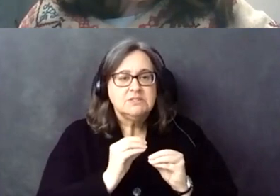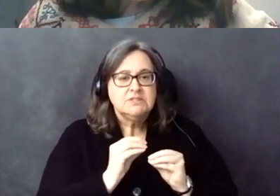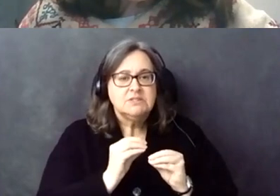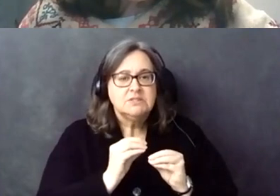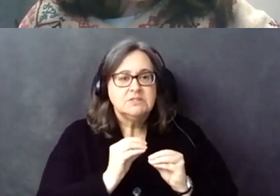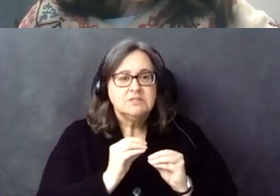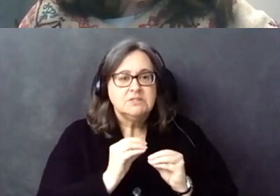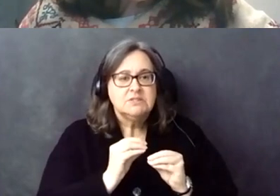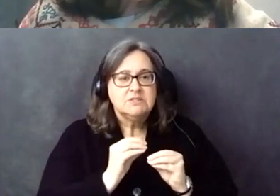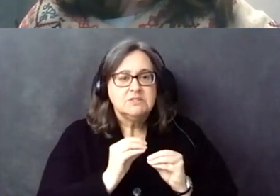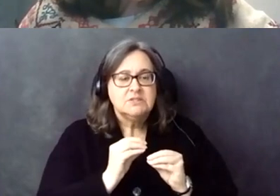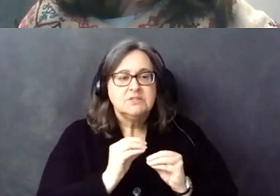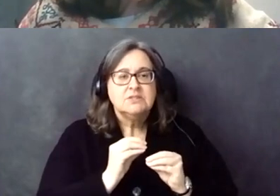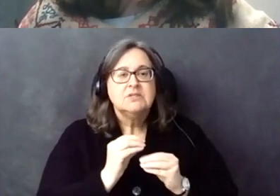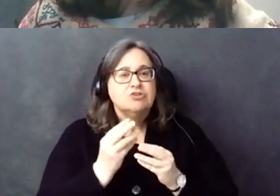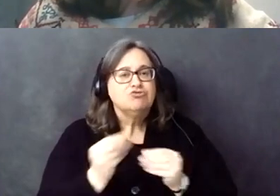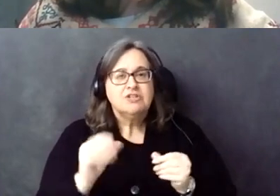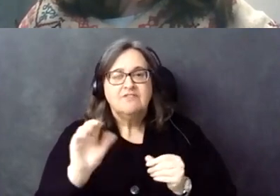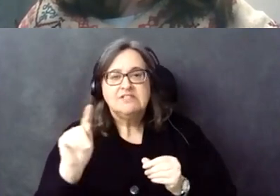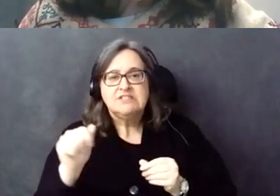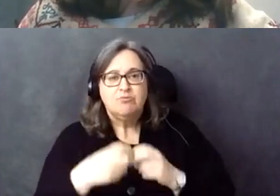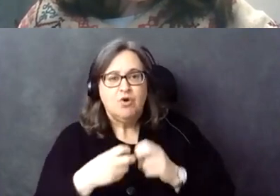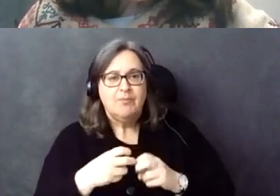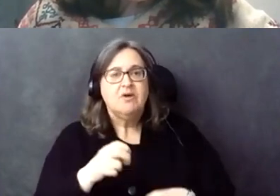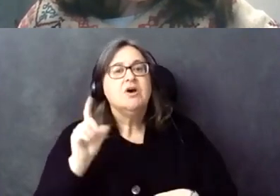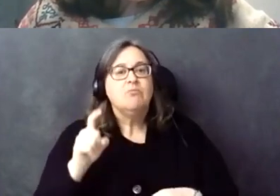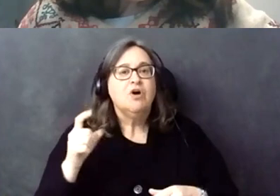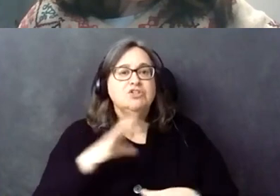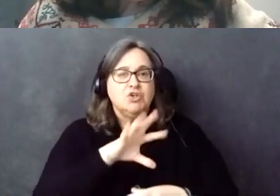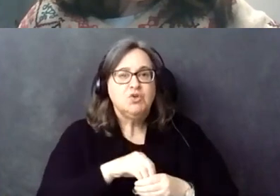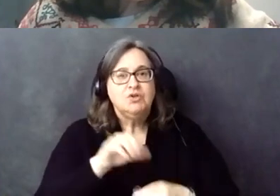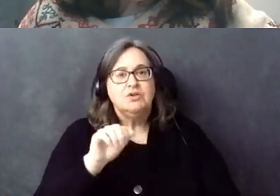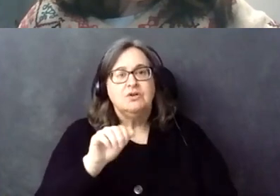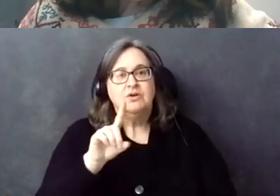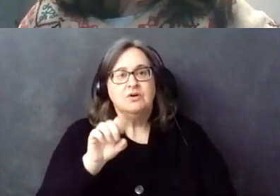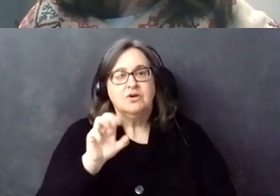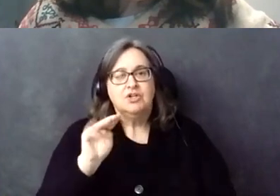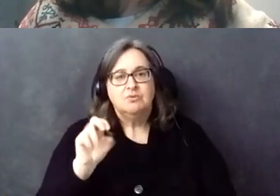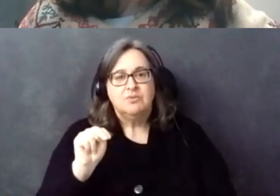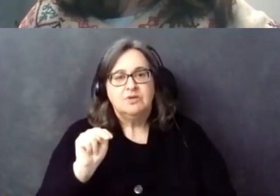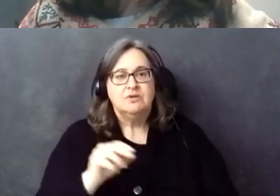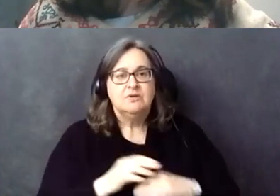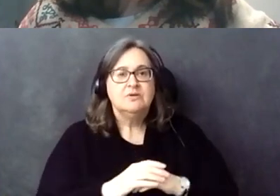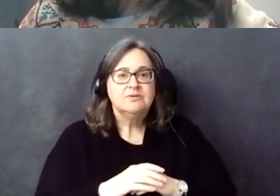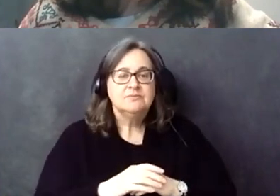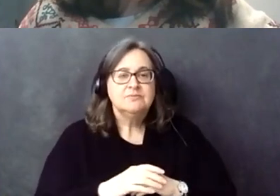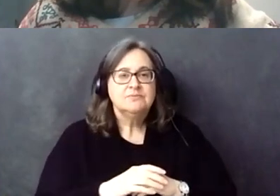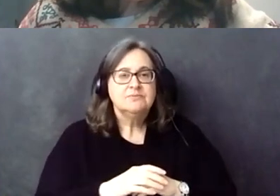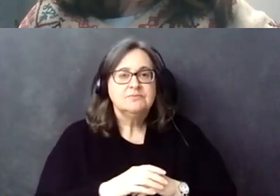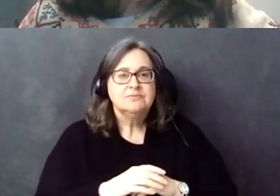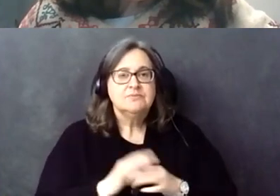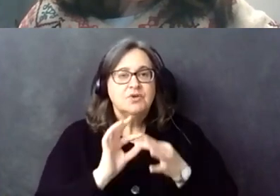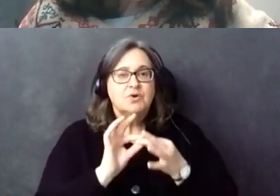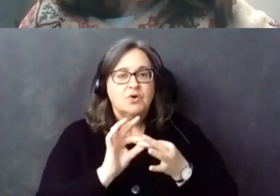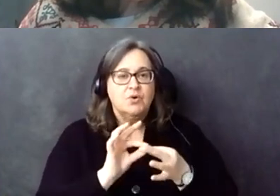or solve CTA's problem. We have to get the alderman to the table, because that's the city. As it relates